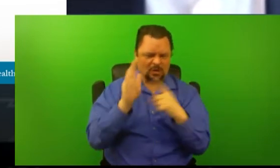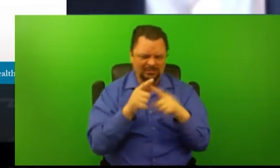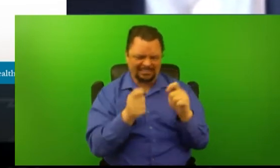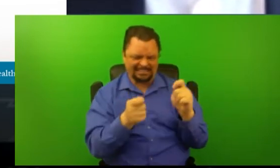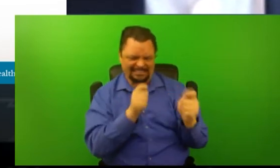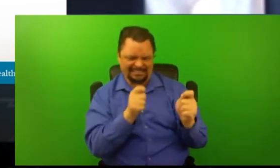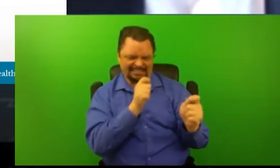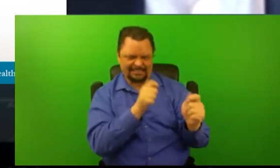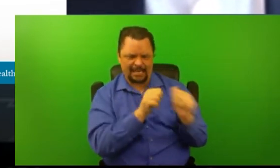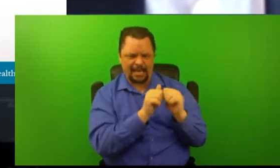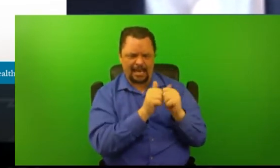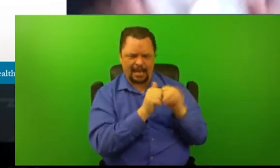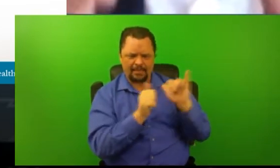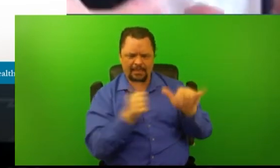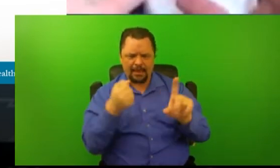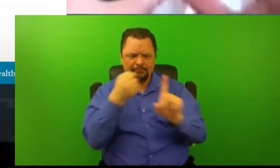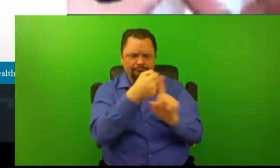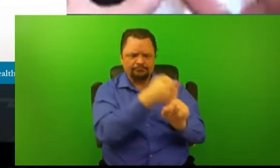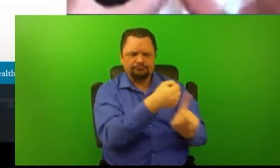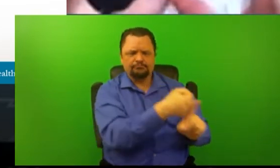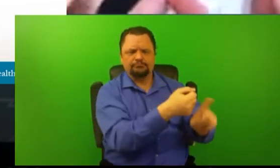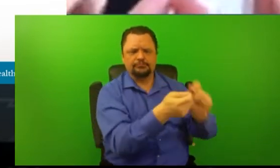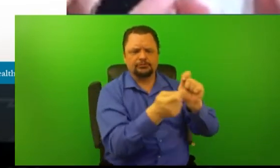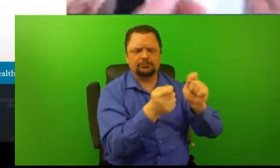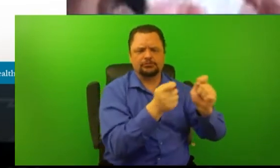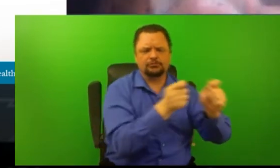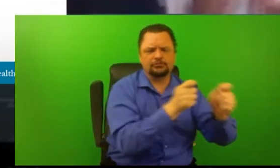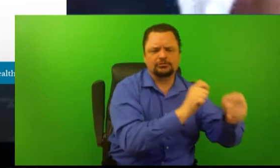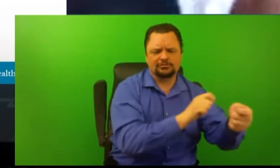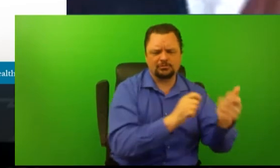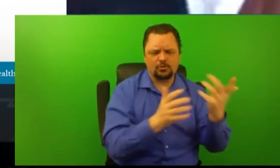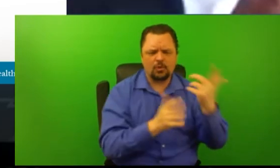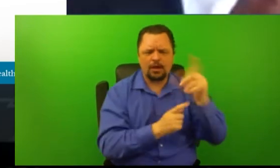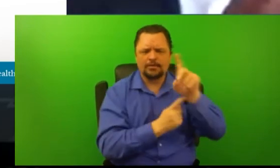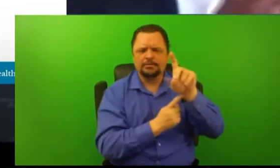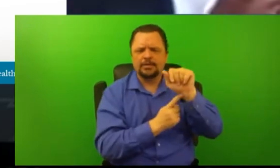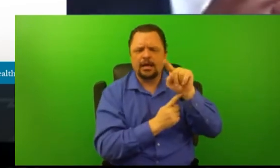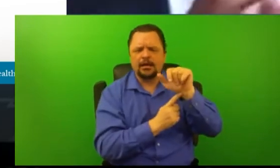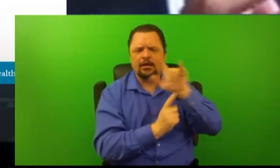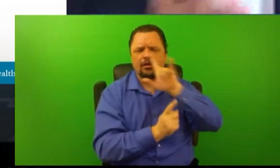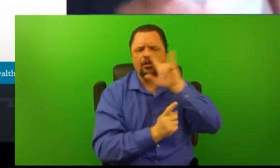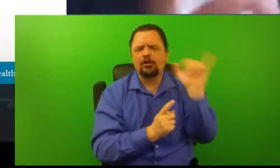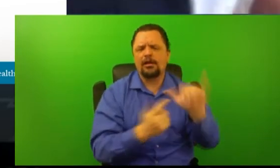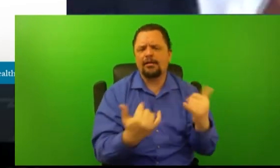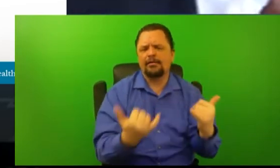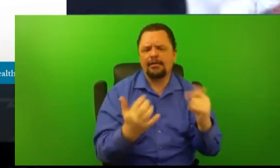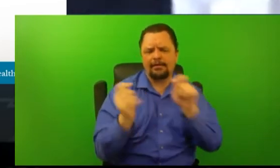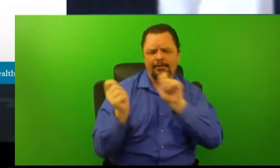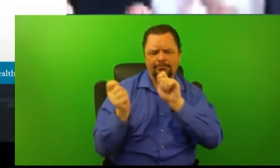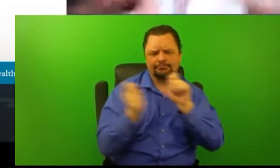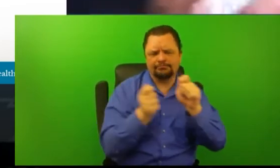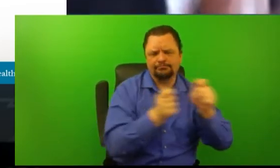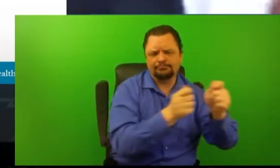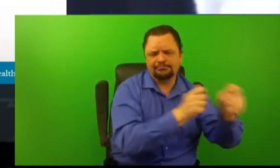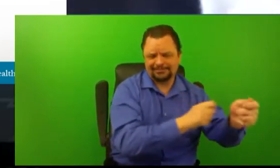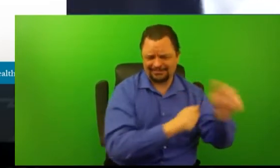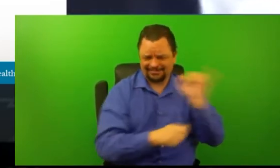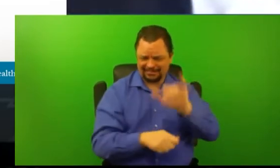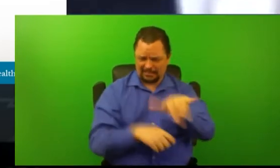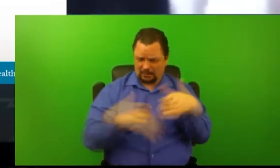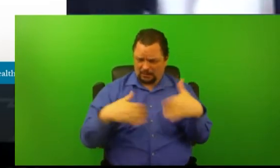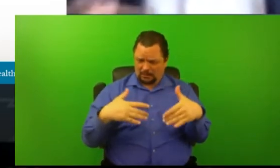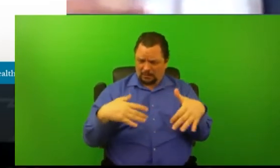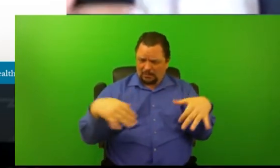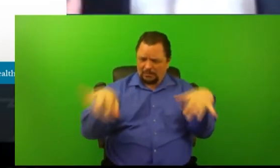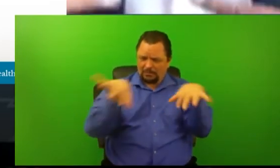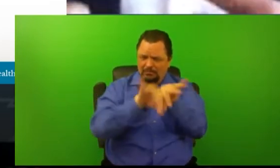picture of the data. So it's very important that we take home messages. We have control. The data is getting better,